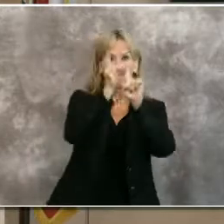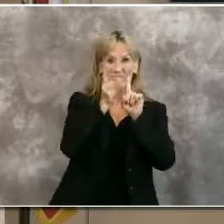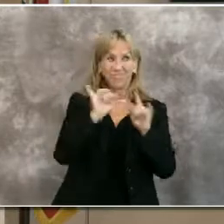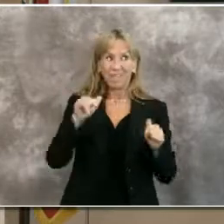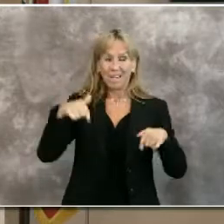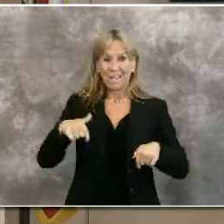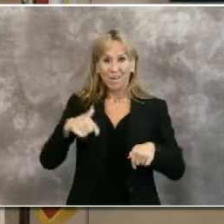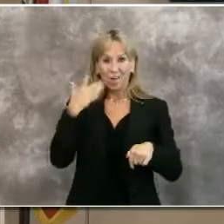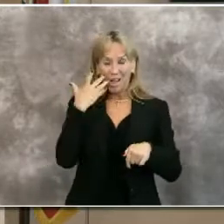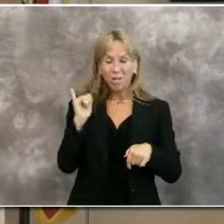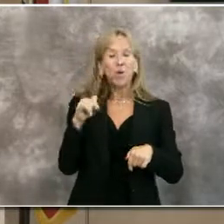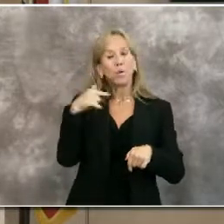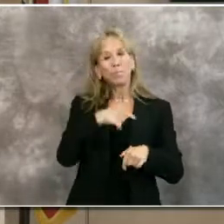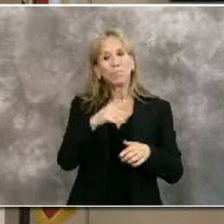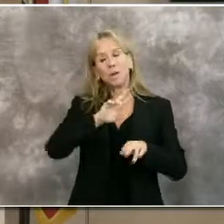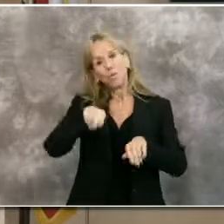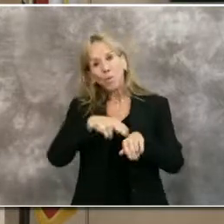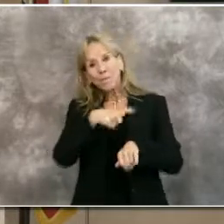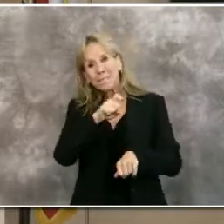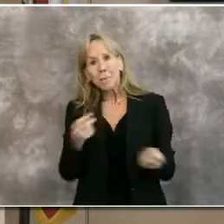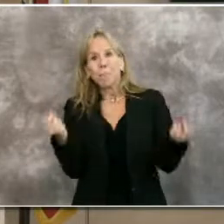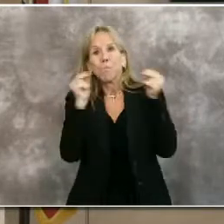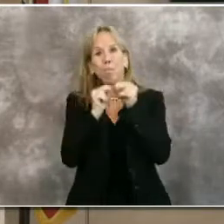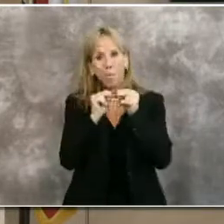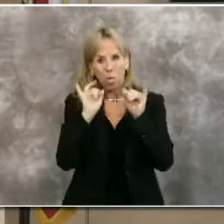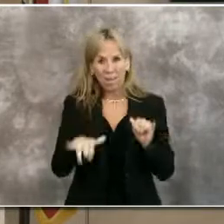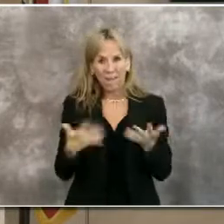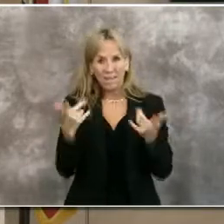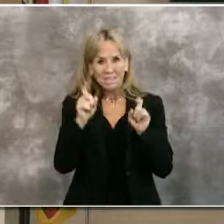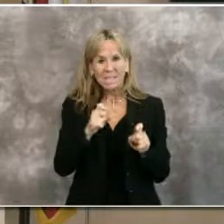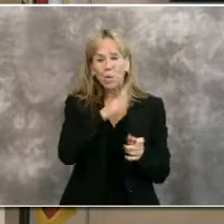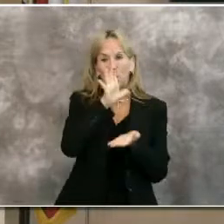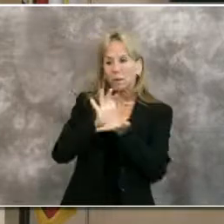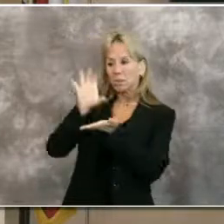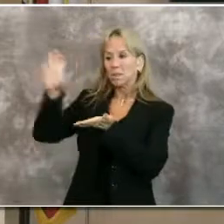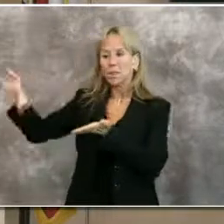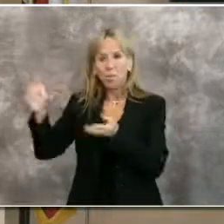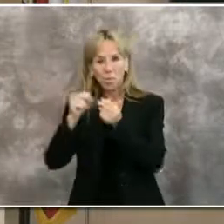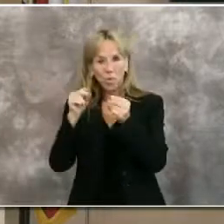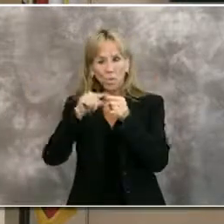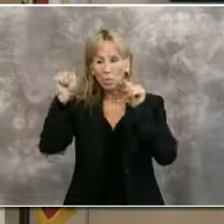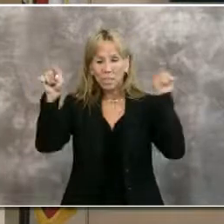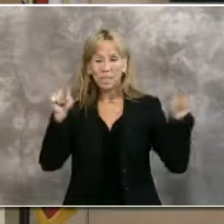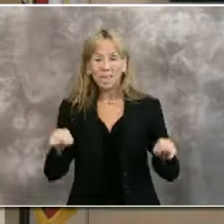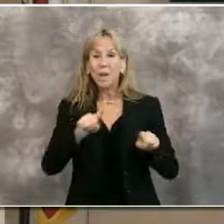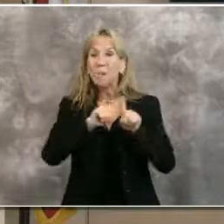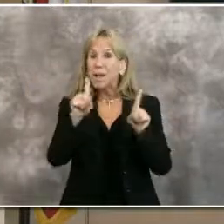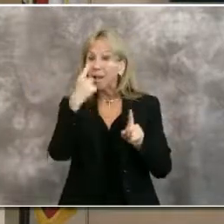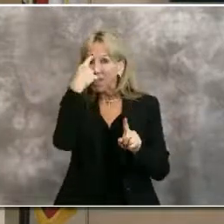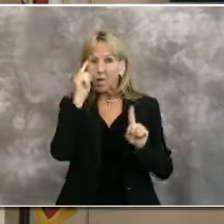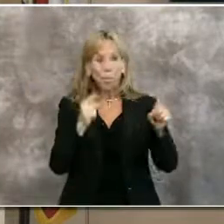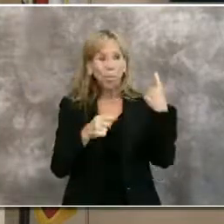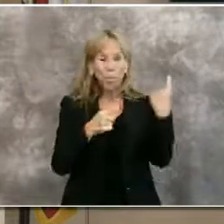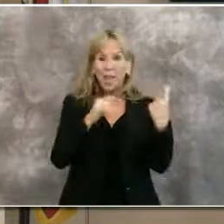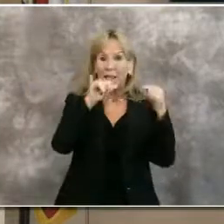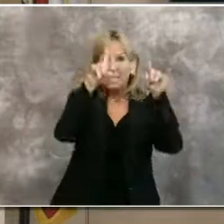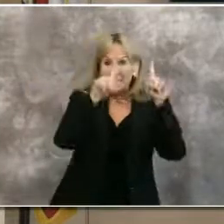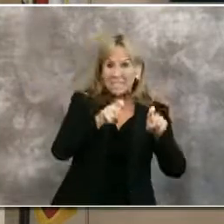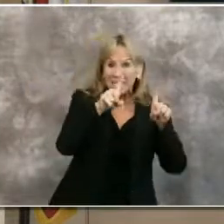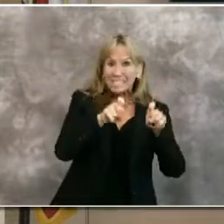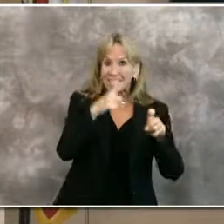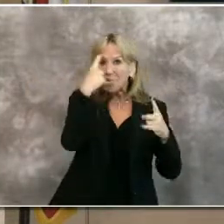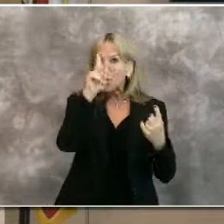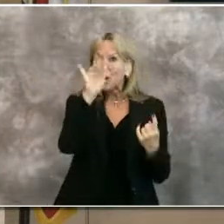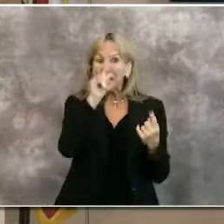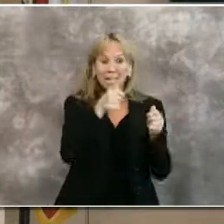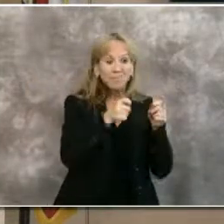that need more of these reagents. But I do want to also mention that it's not just the testing kits, it is the testing machines,